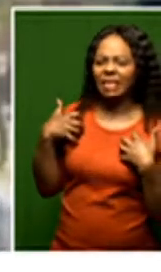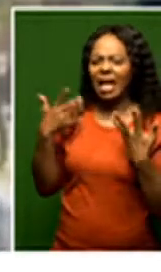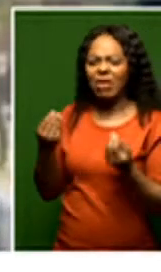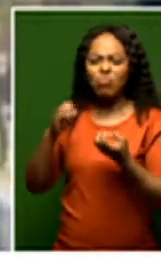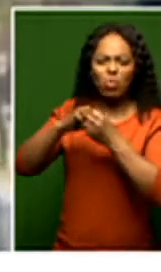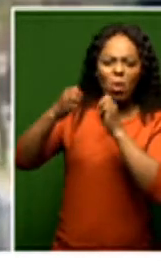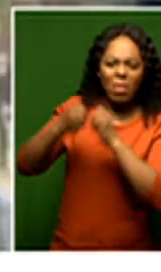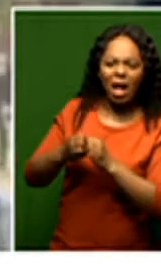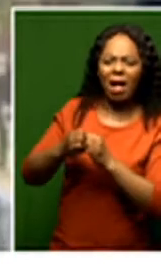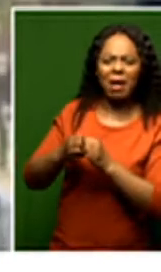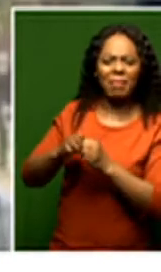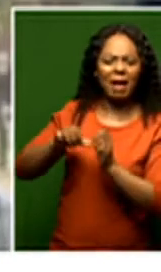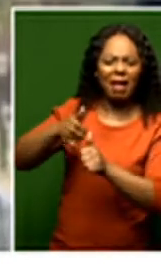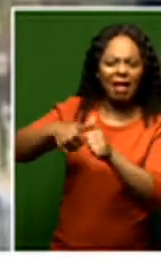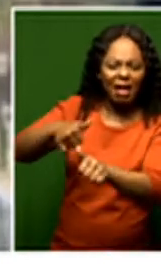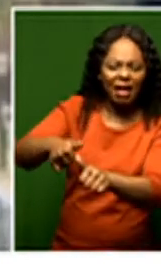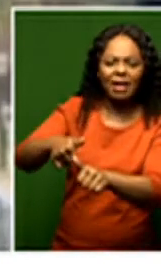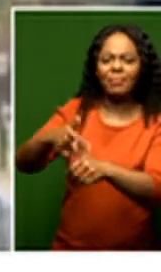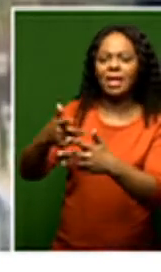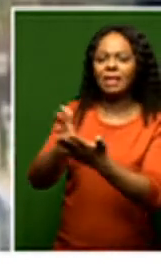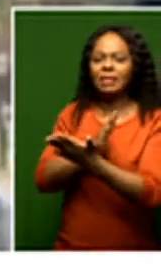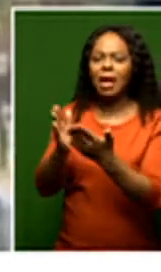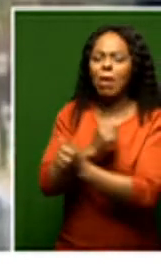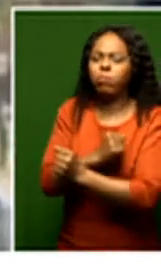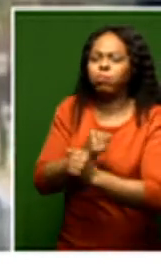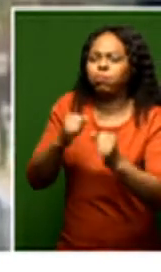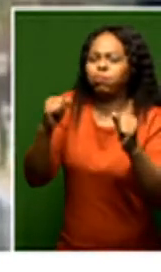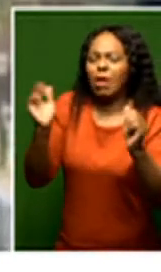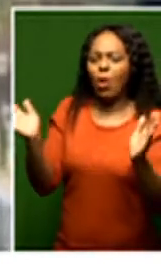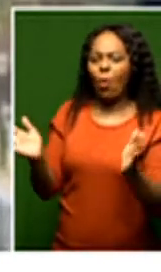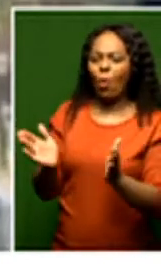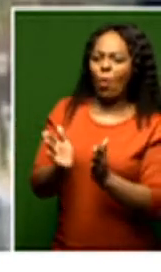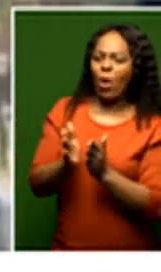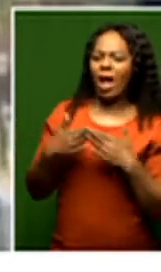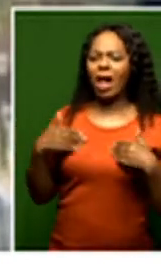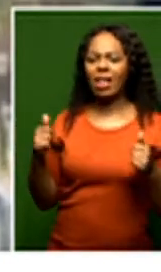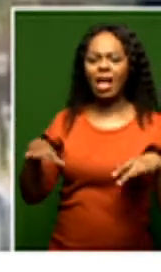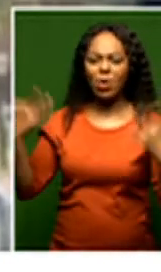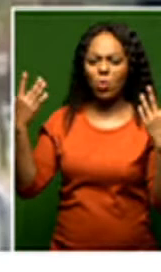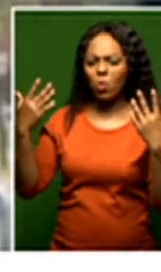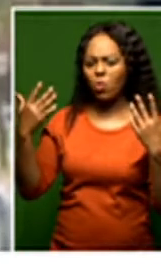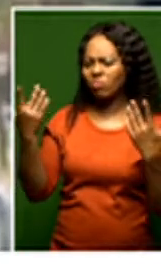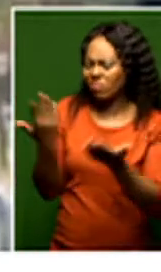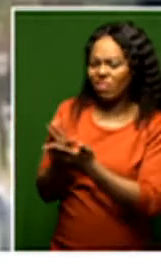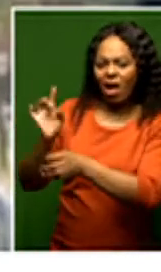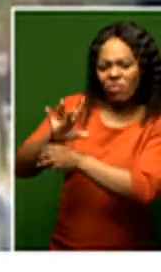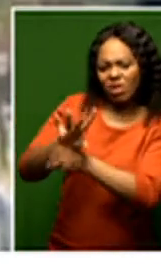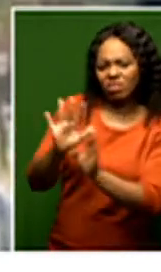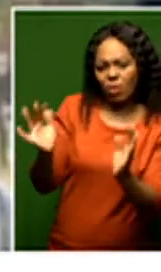as those who are struggling with weight gain, perhaps, and with poor health.